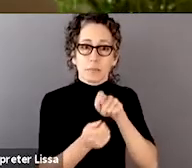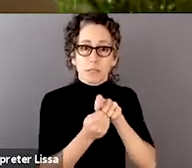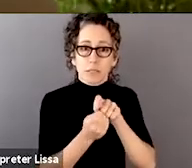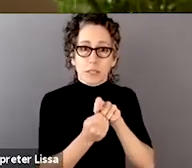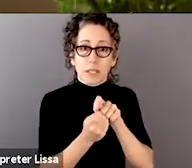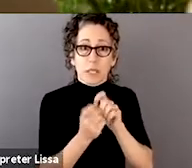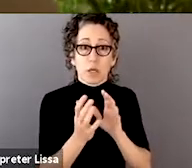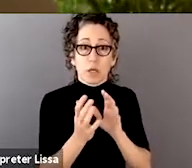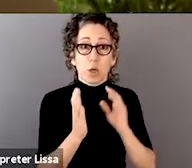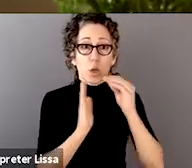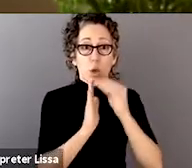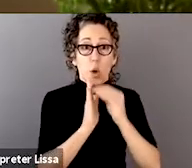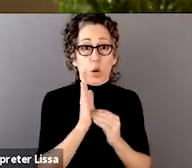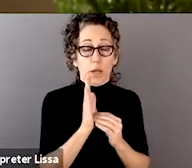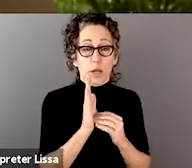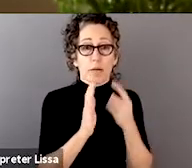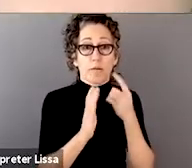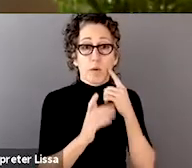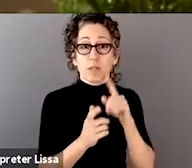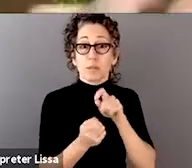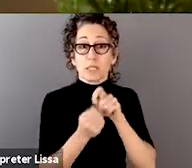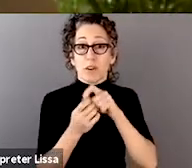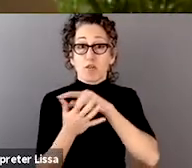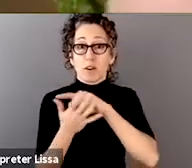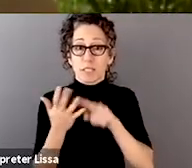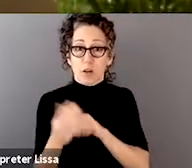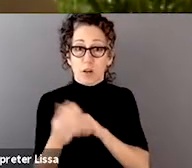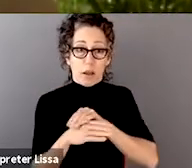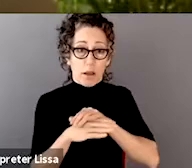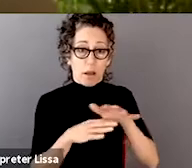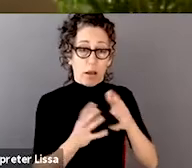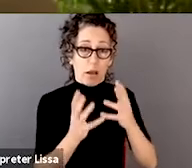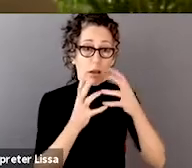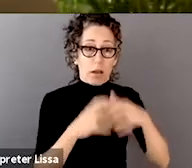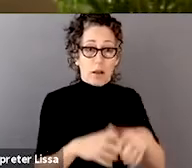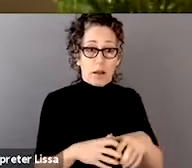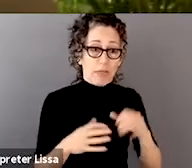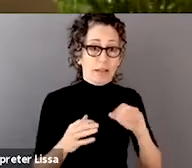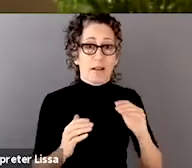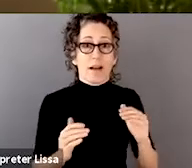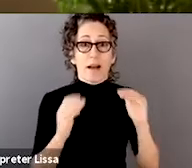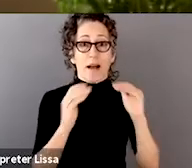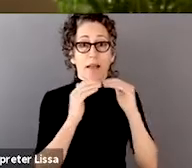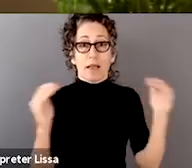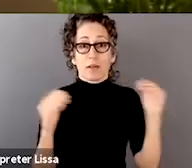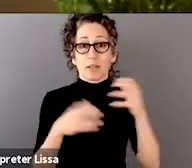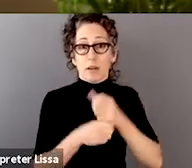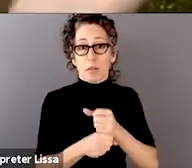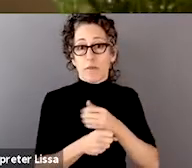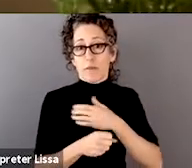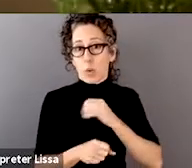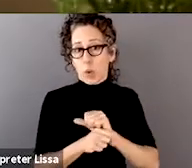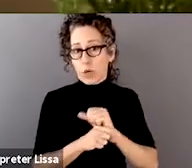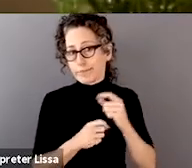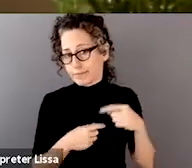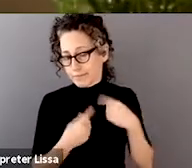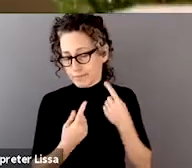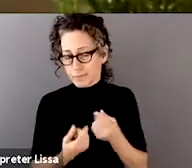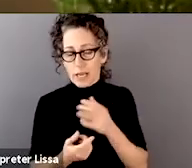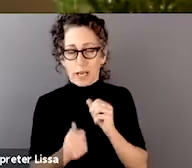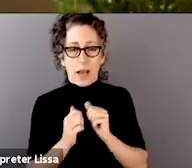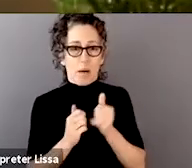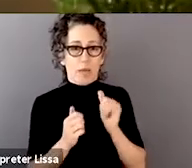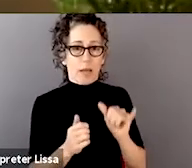satisfy certain fairness criteria. So this is pretty much like a high level summary of my work, and how all this relates